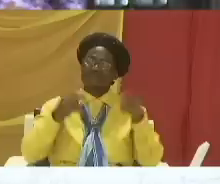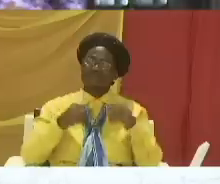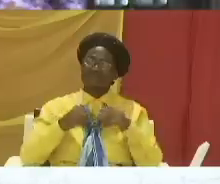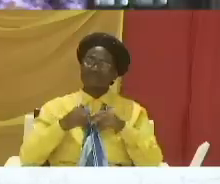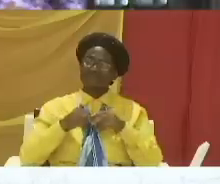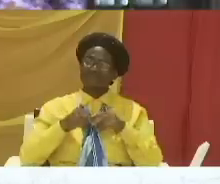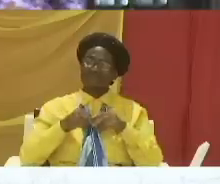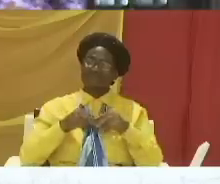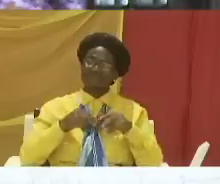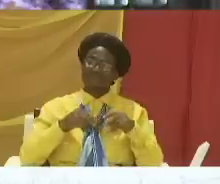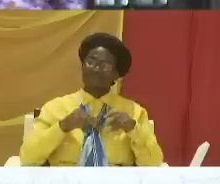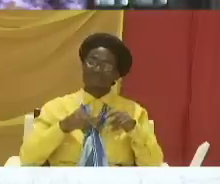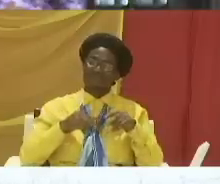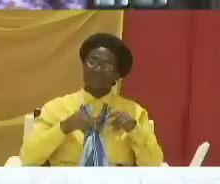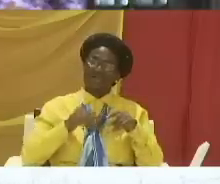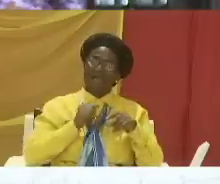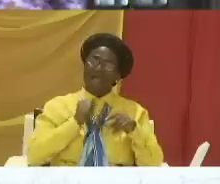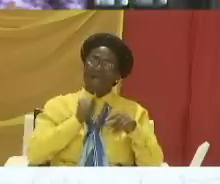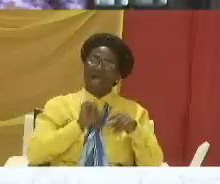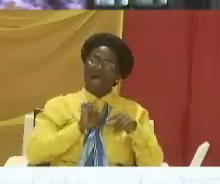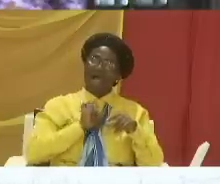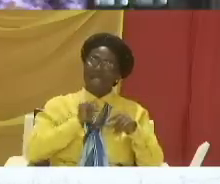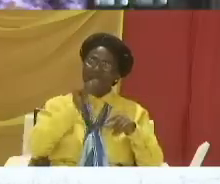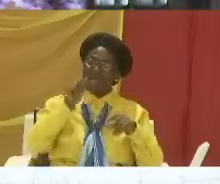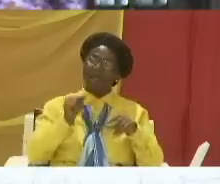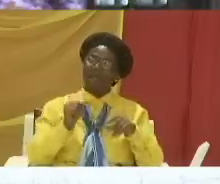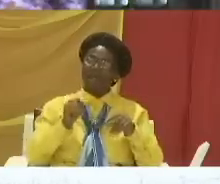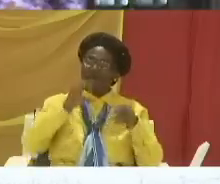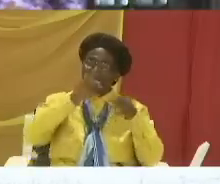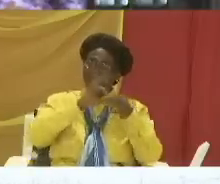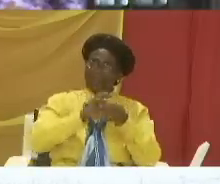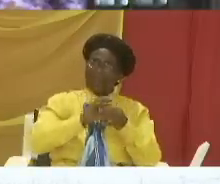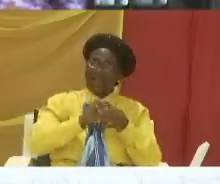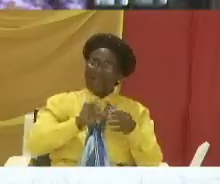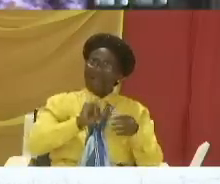I'm combining the two because of time.